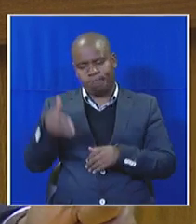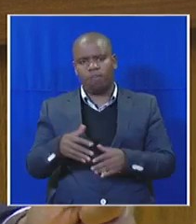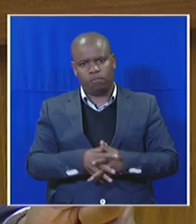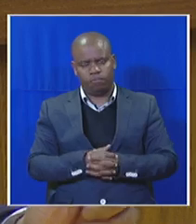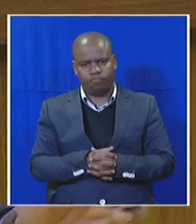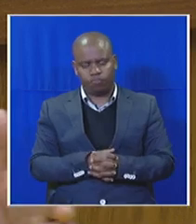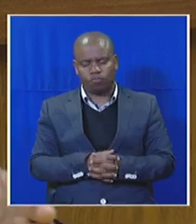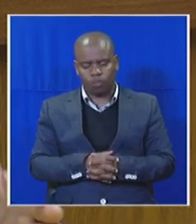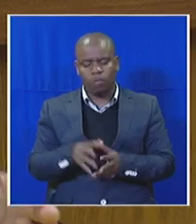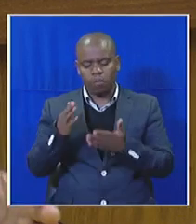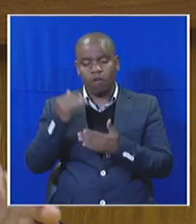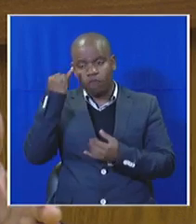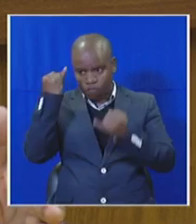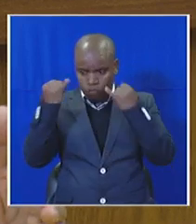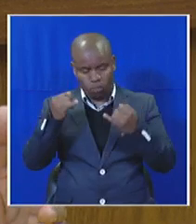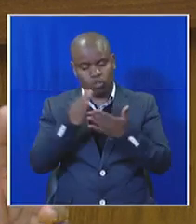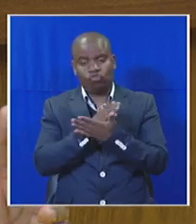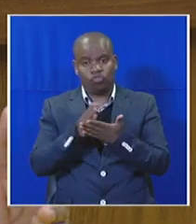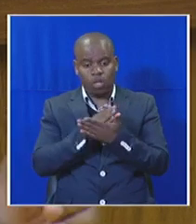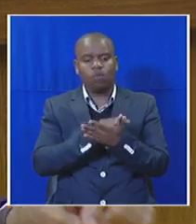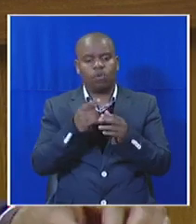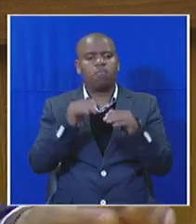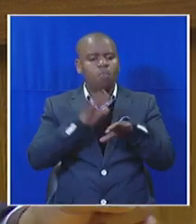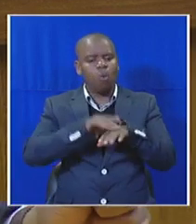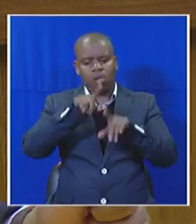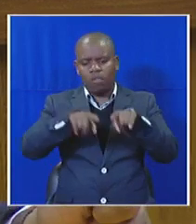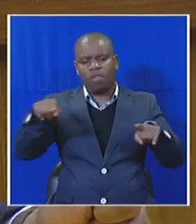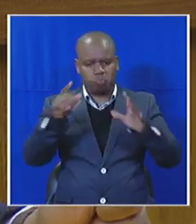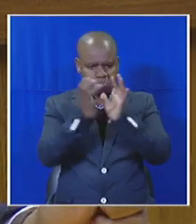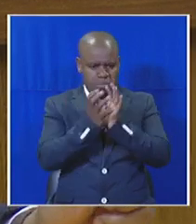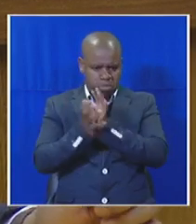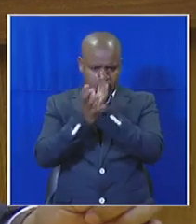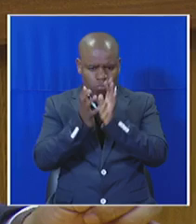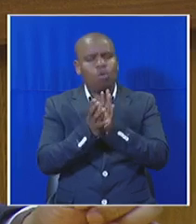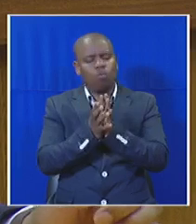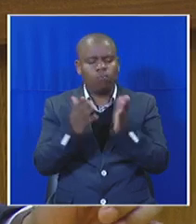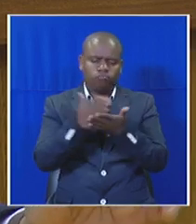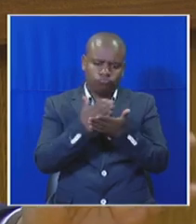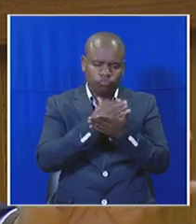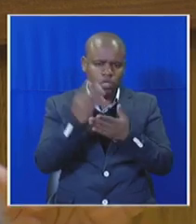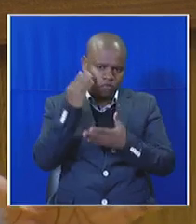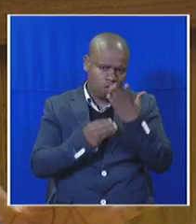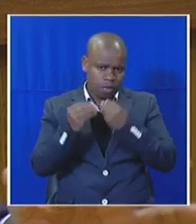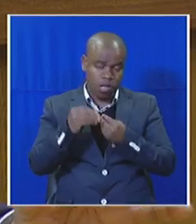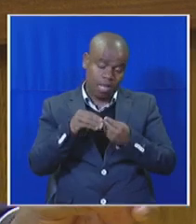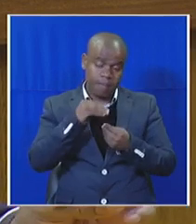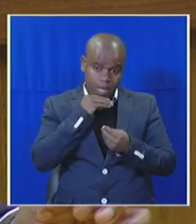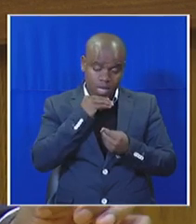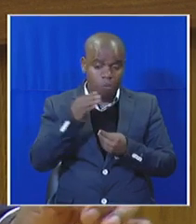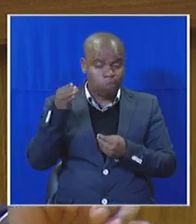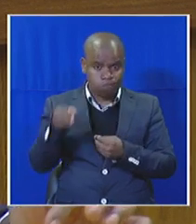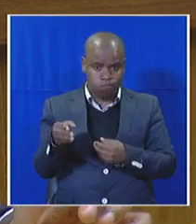views. We discuss these in different institutions that I mentioned here. And therefore, there is